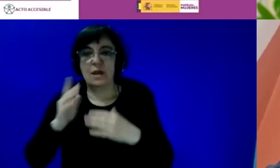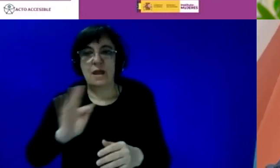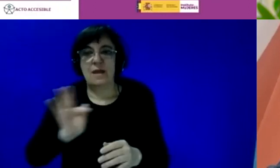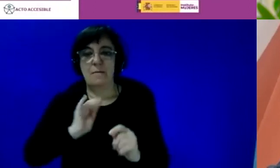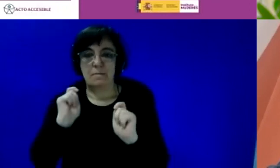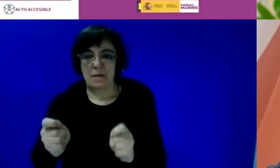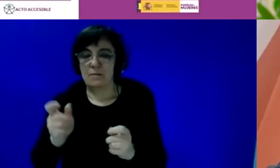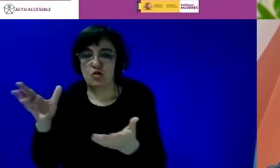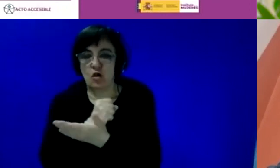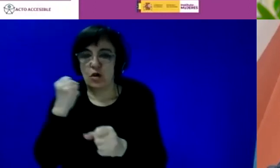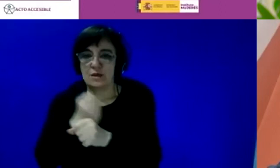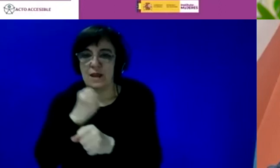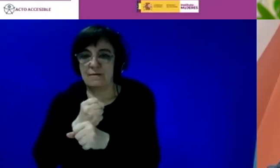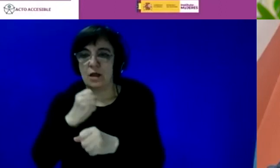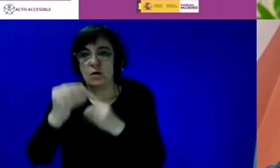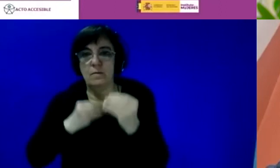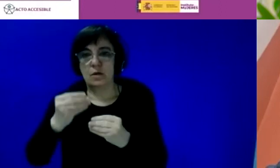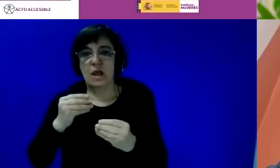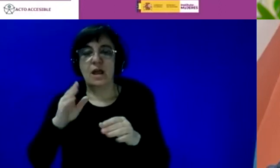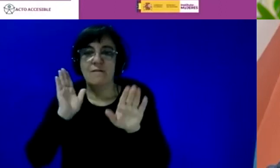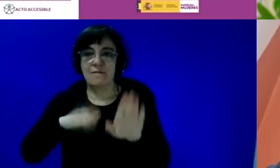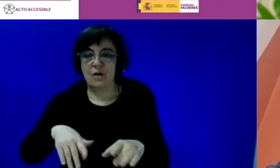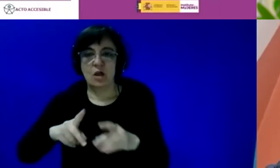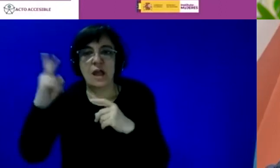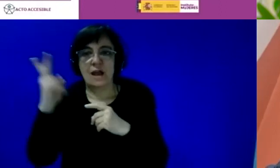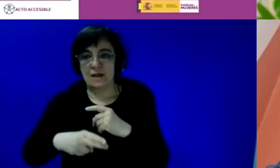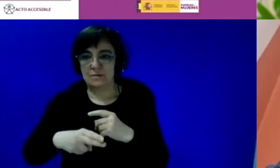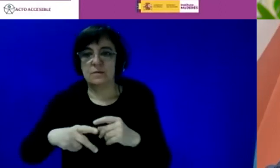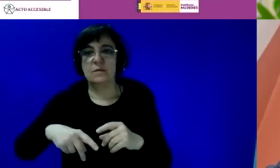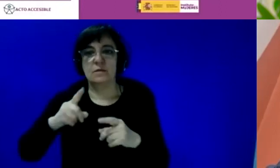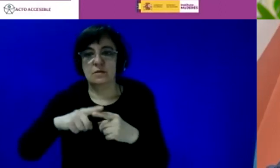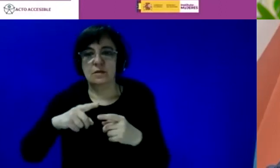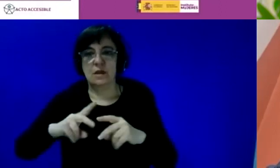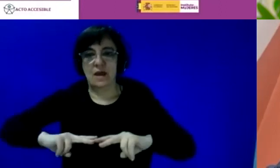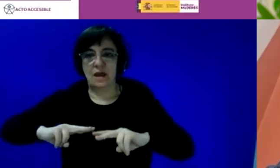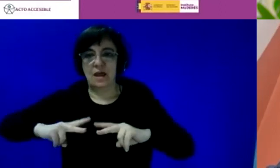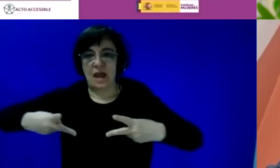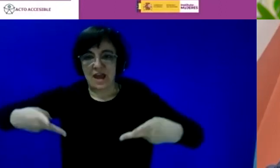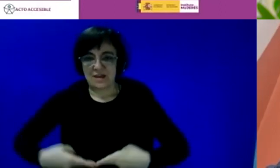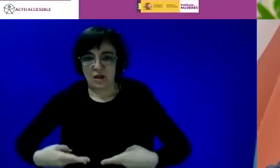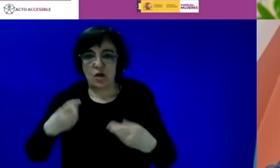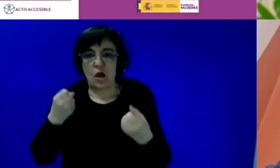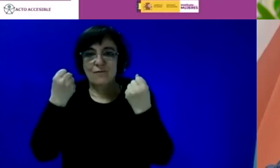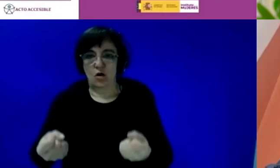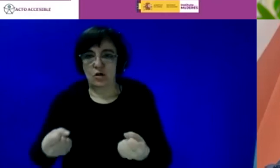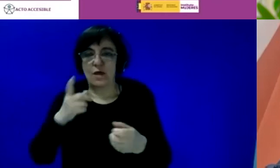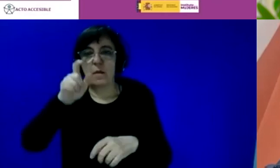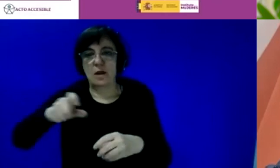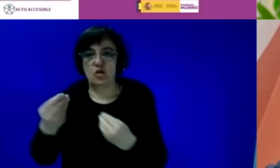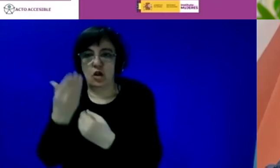suffer. And it's also an award for all the work that you are doing, or that you have done, to eradicate